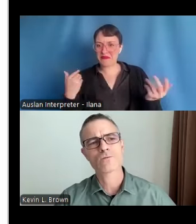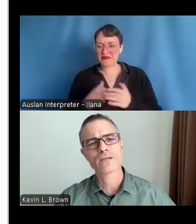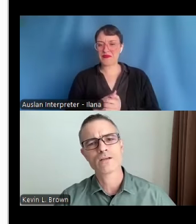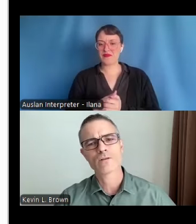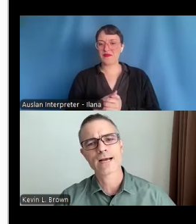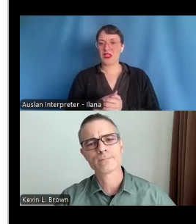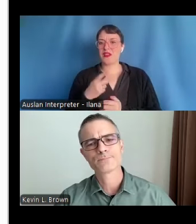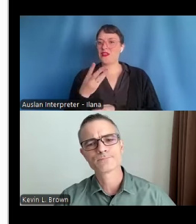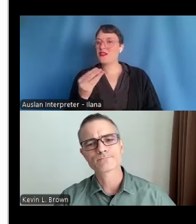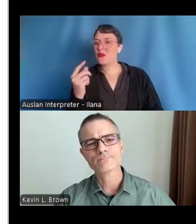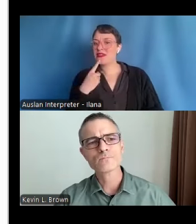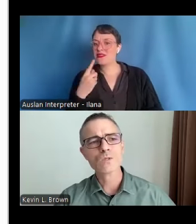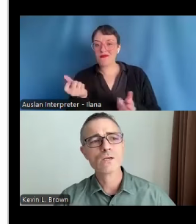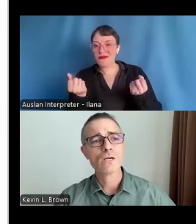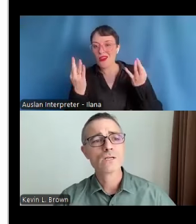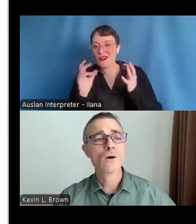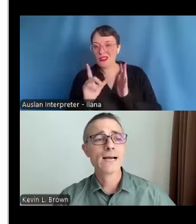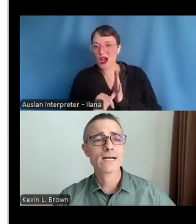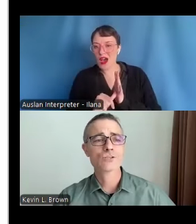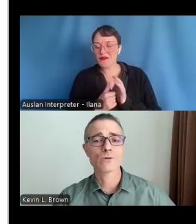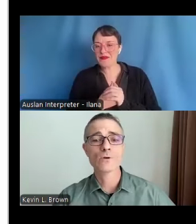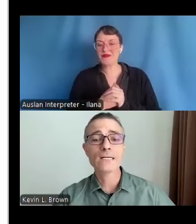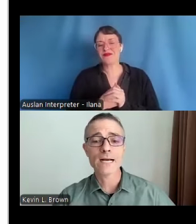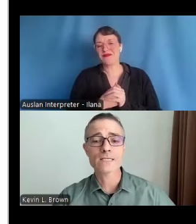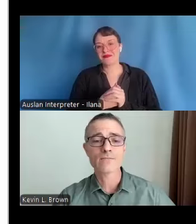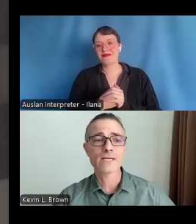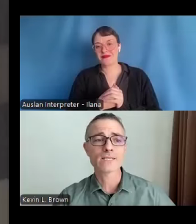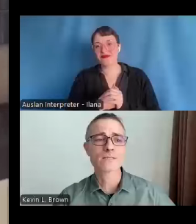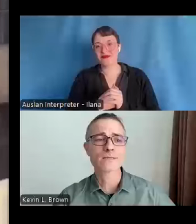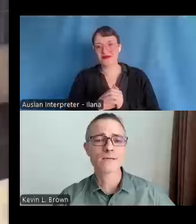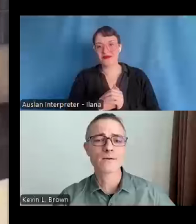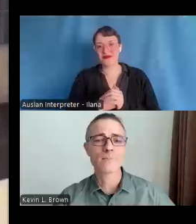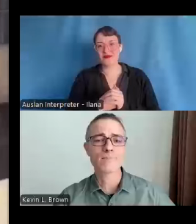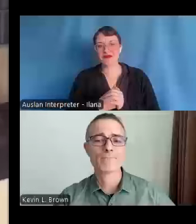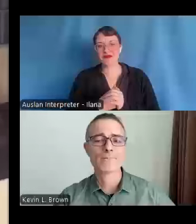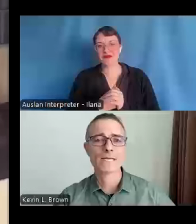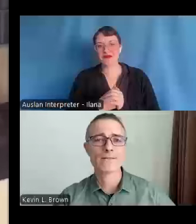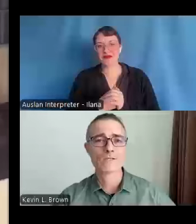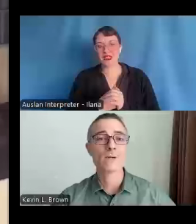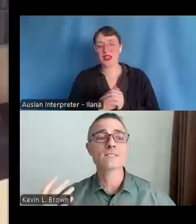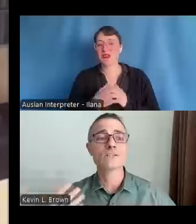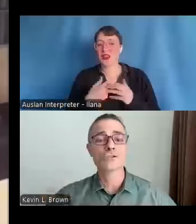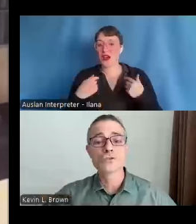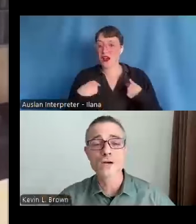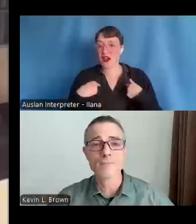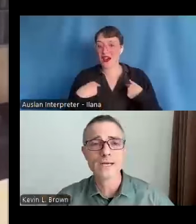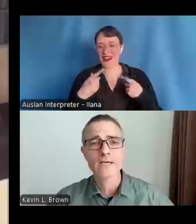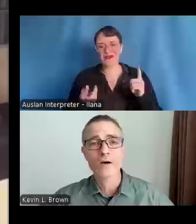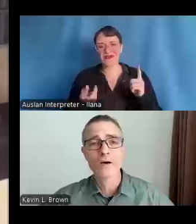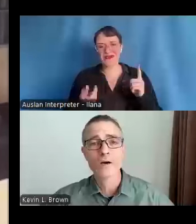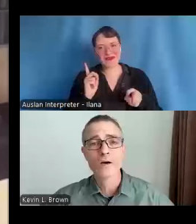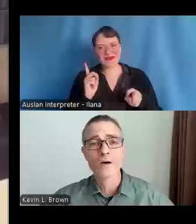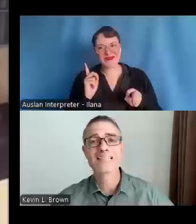here. So thank you for that. So I actually realized this, and this realization struck